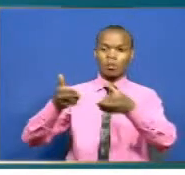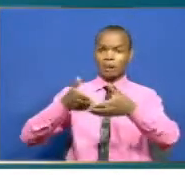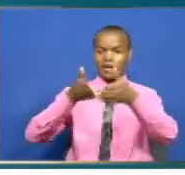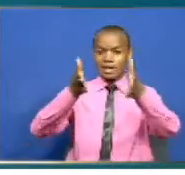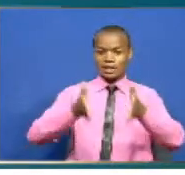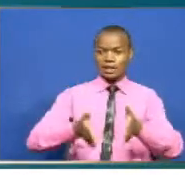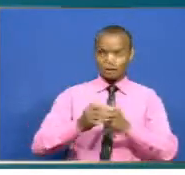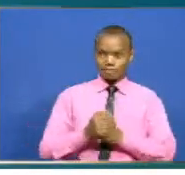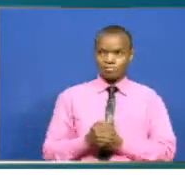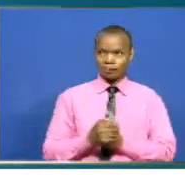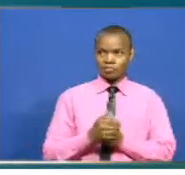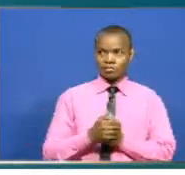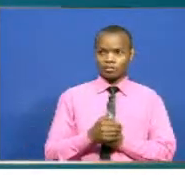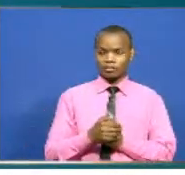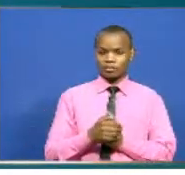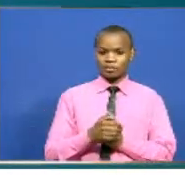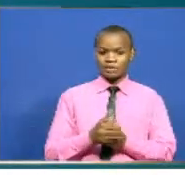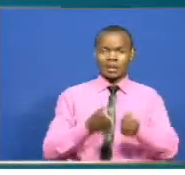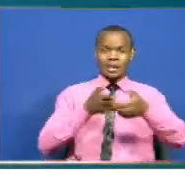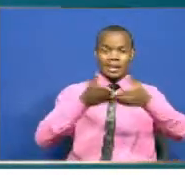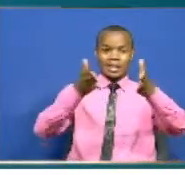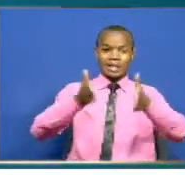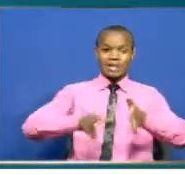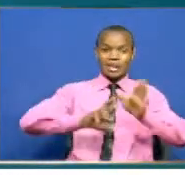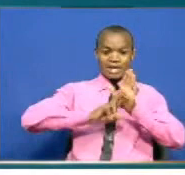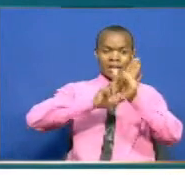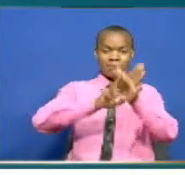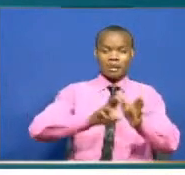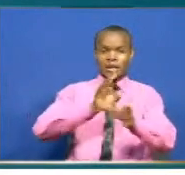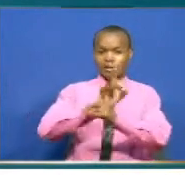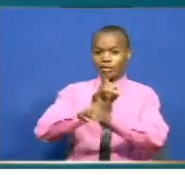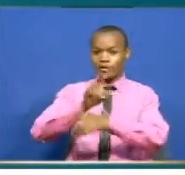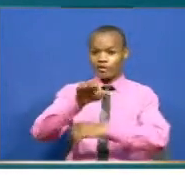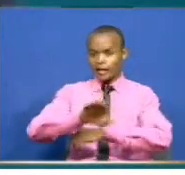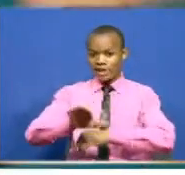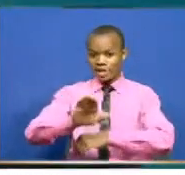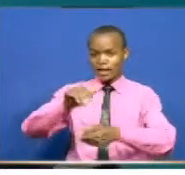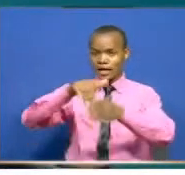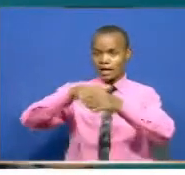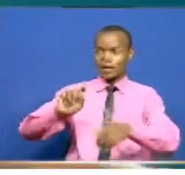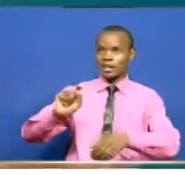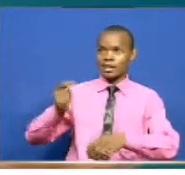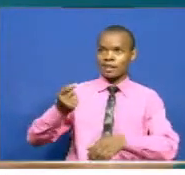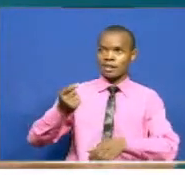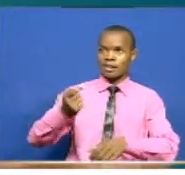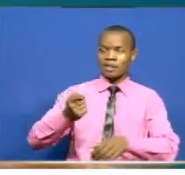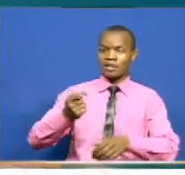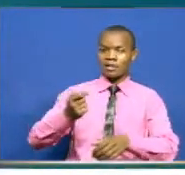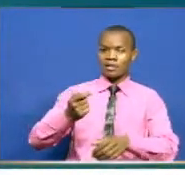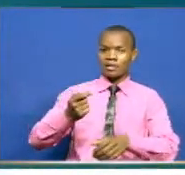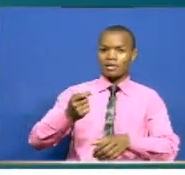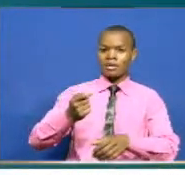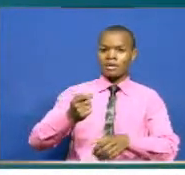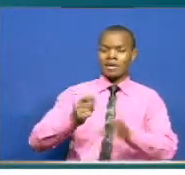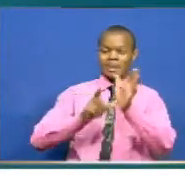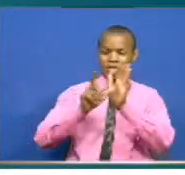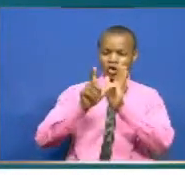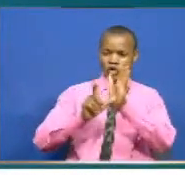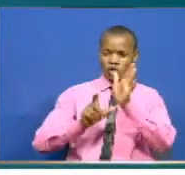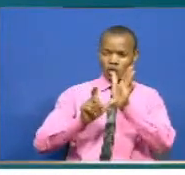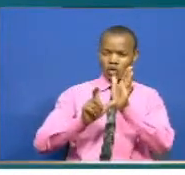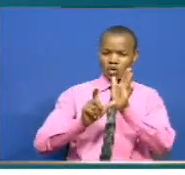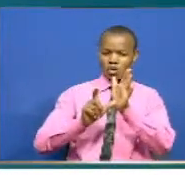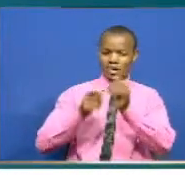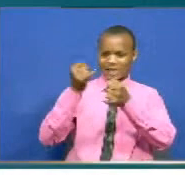are representing particular areas within the country. Mm-hmm. And that is the lowest from MCA representing a